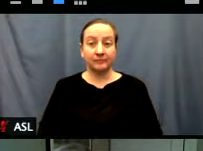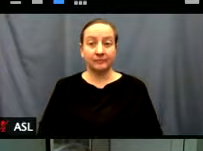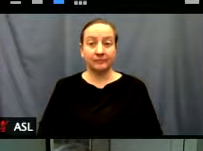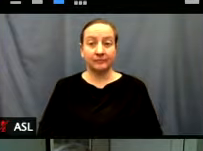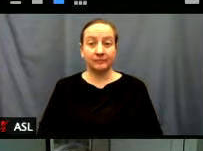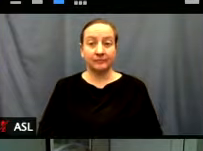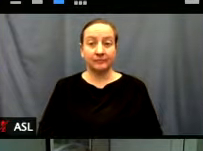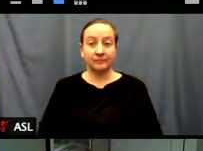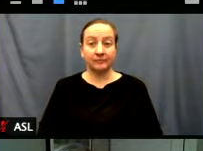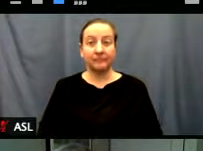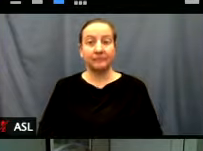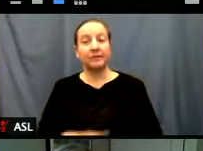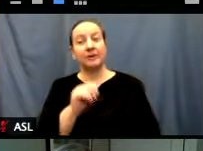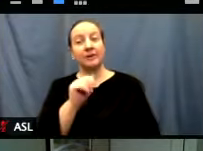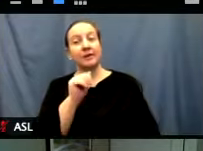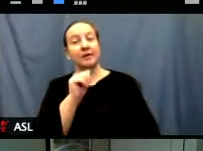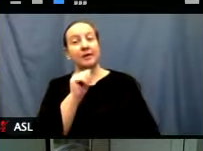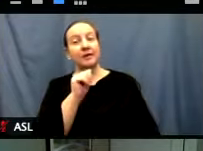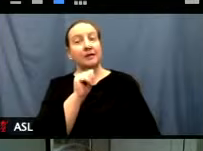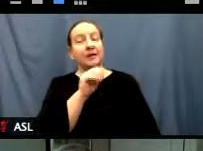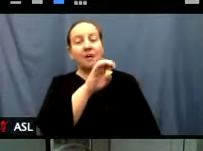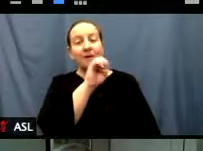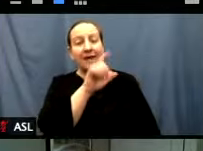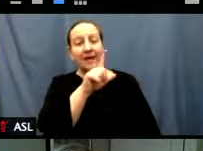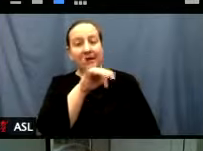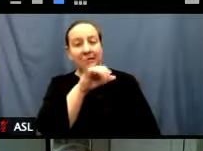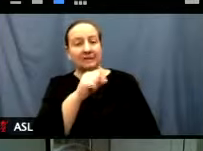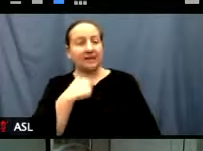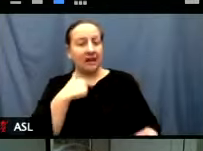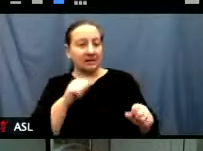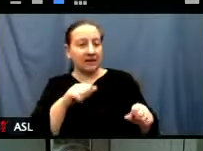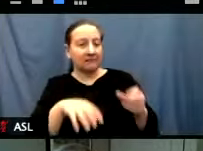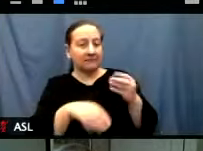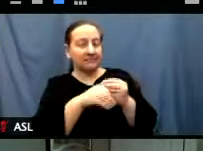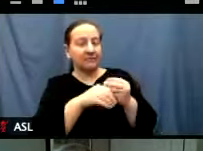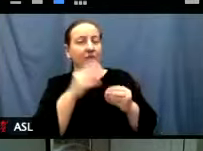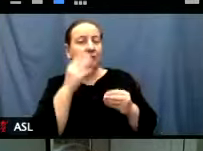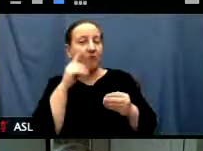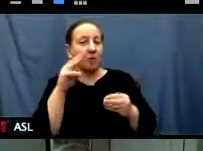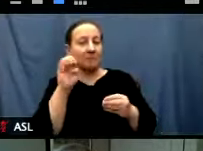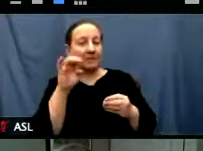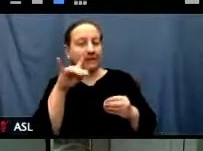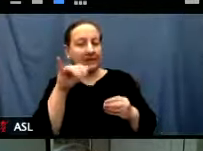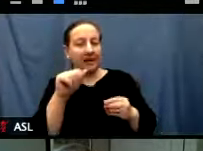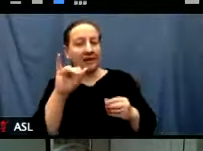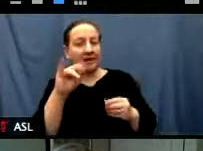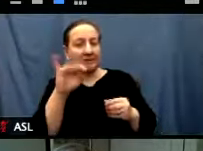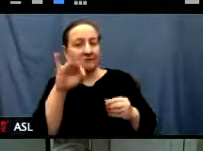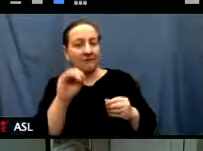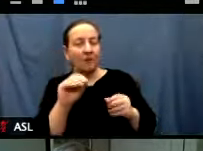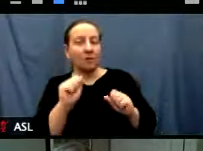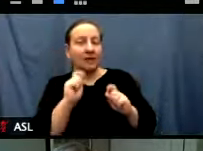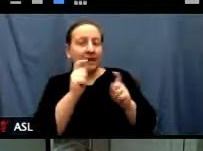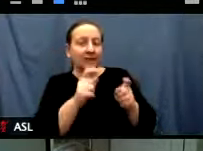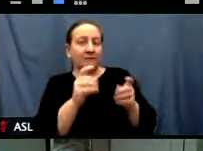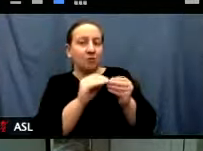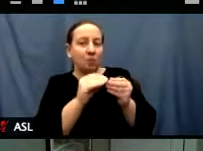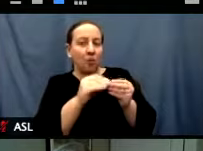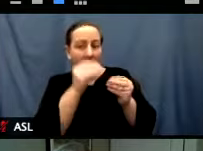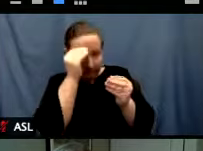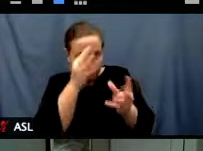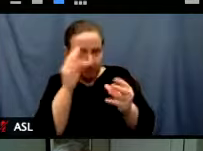And Alice, I can hop in. We'll, on the media info side, we can go ahead and get you a bit more information in detail if you want to shoot your question over